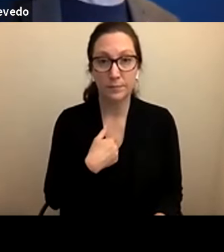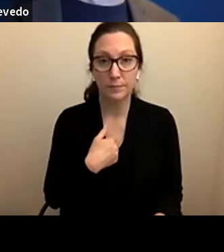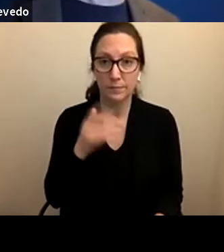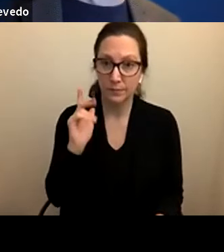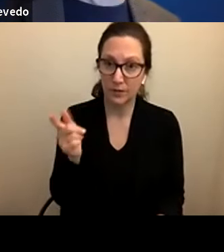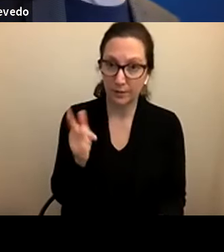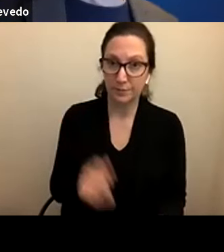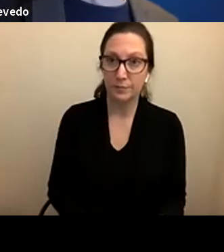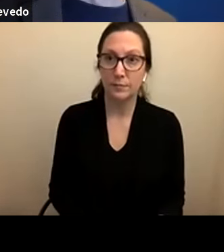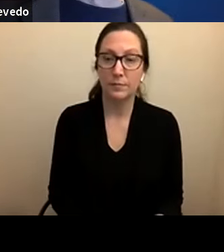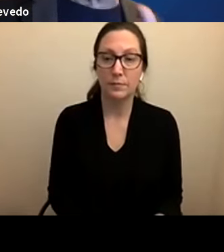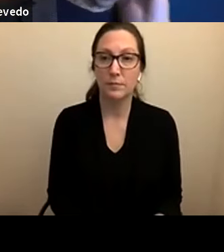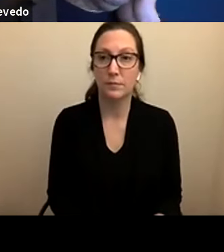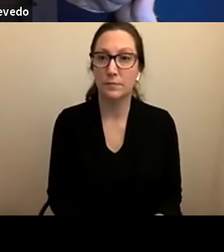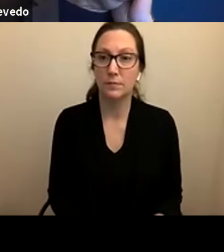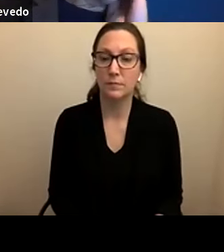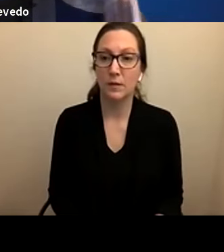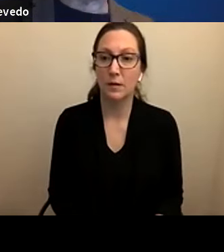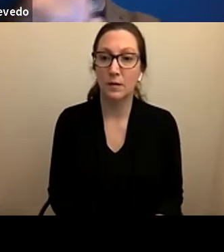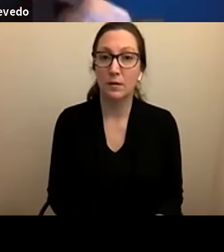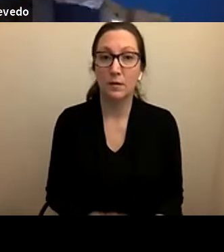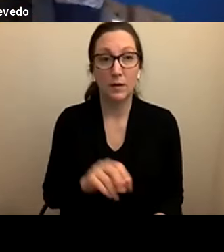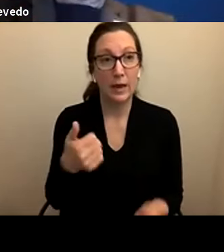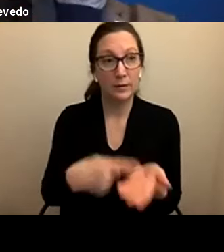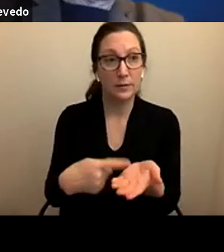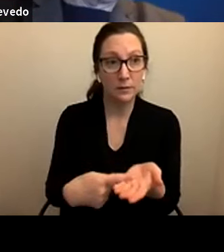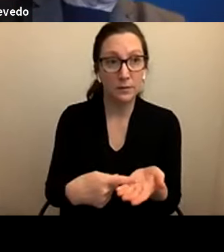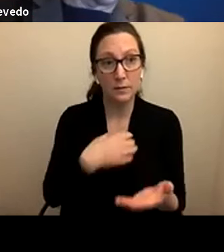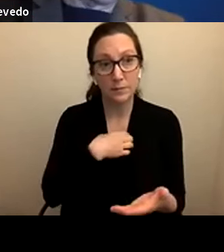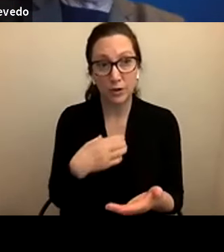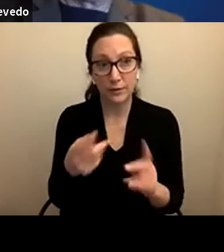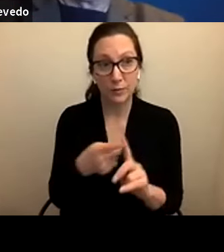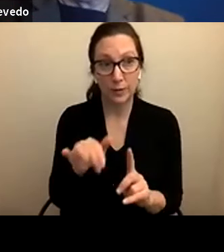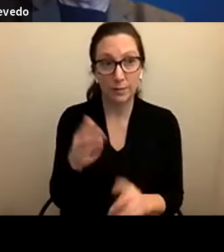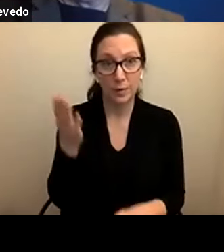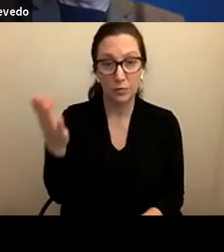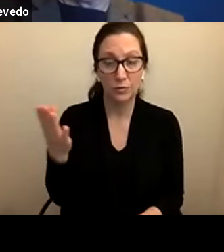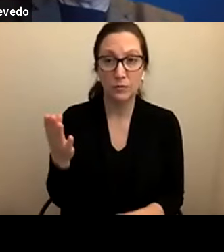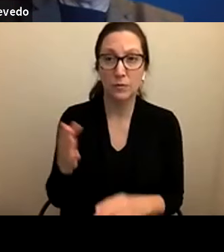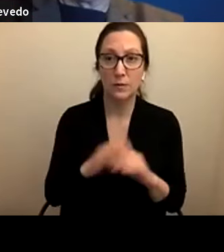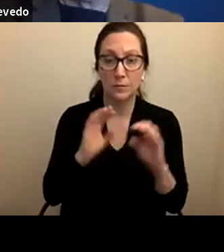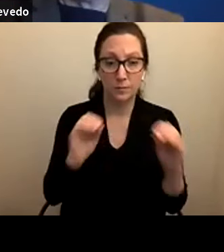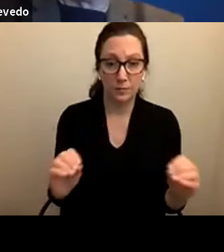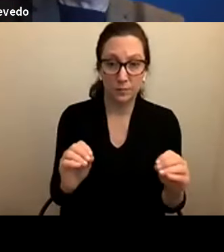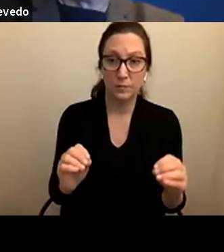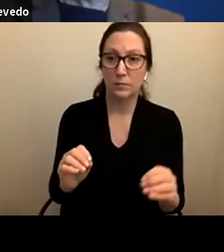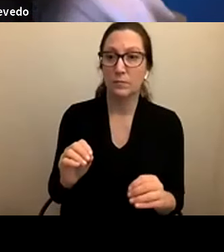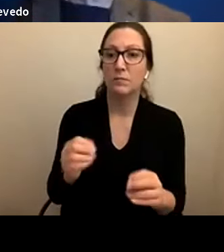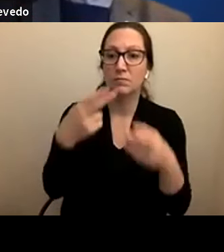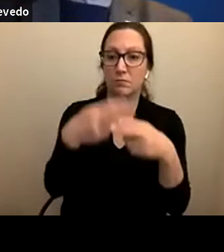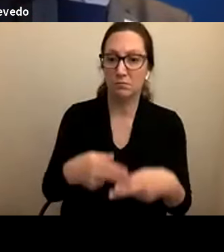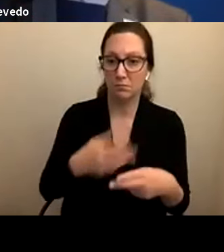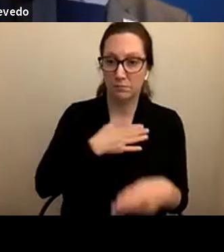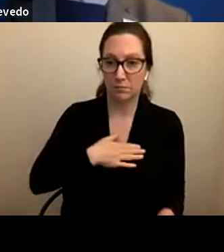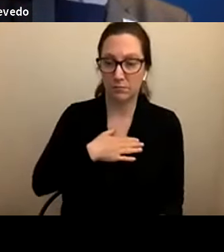I second. Thank you. Is there any discussion or objection to the motion? Hearing none, Ms. Parvek, will you please